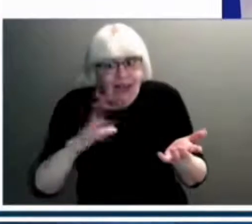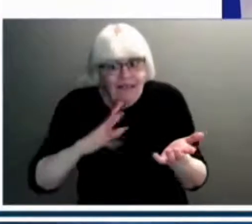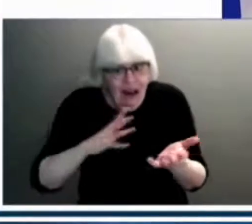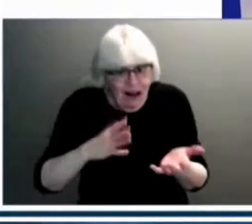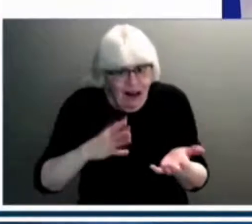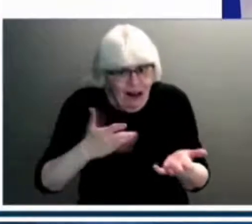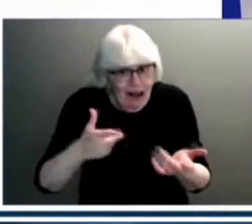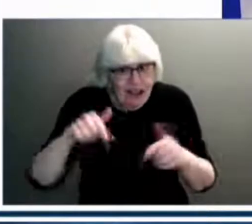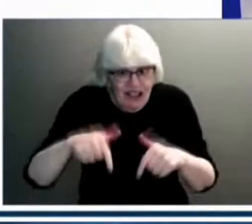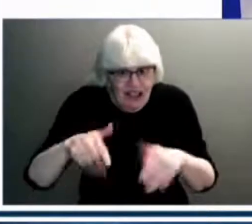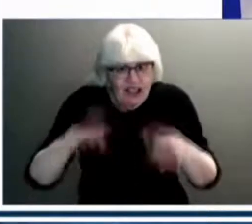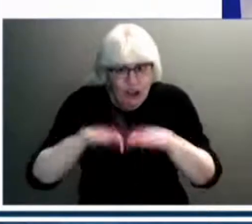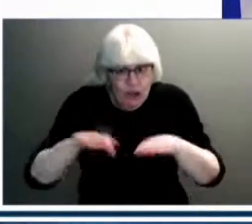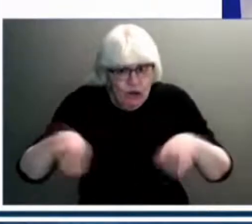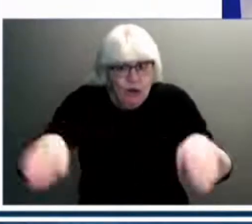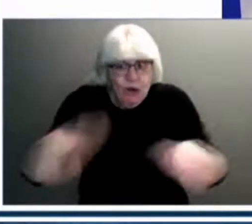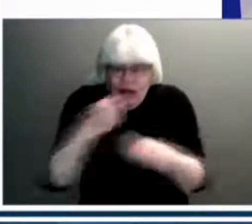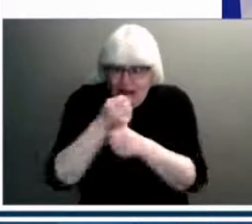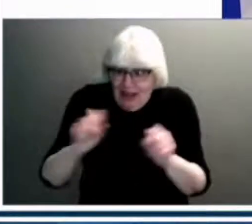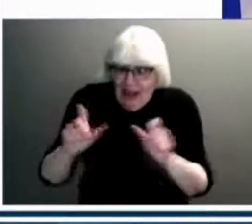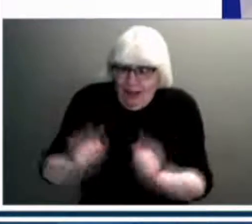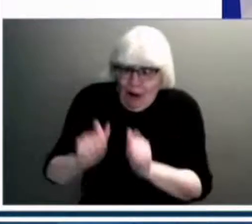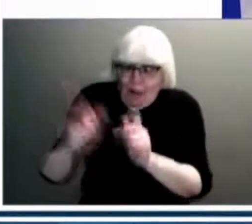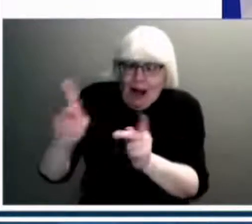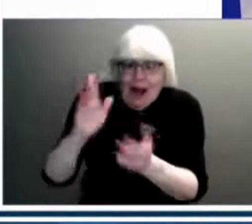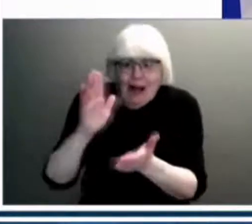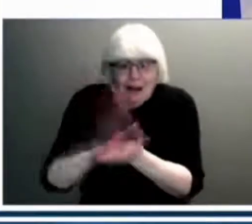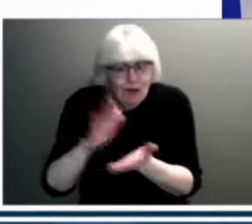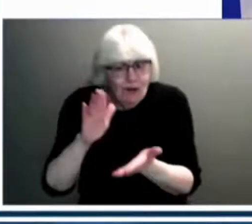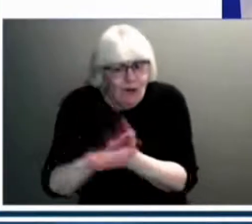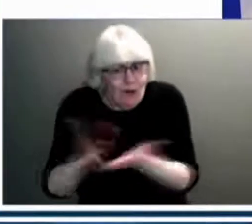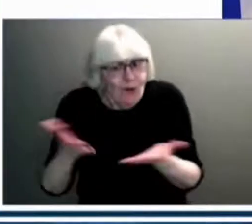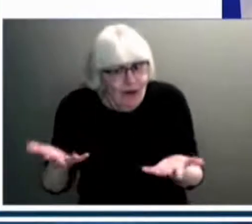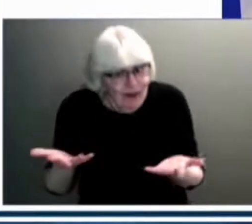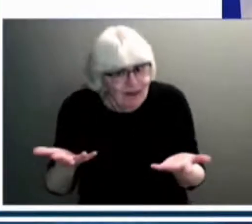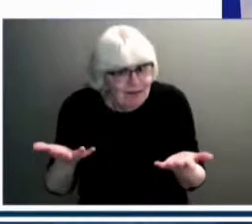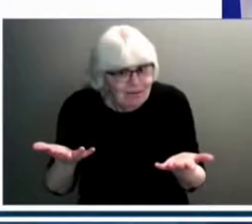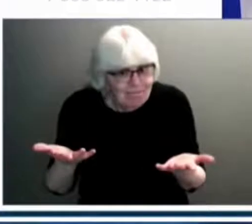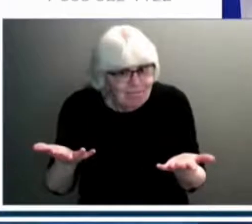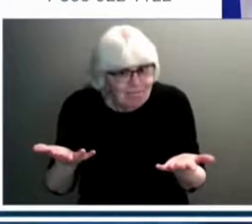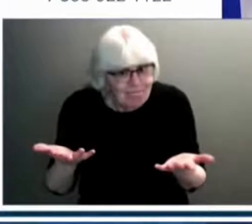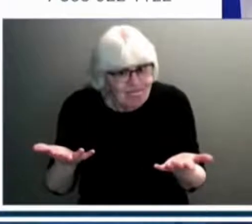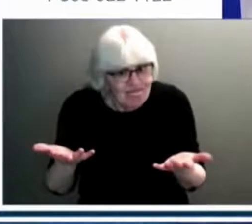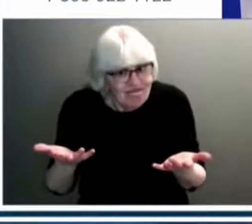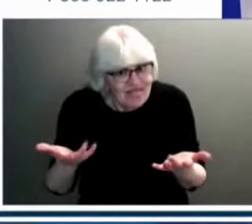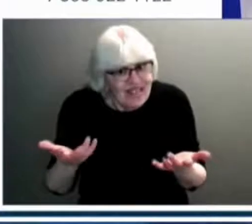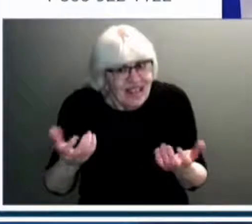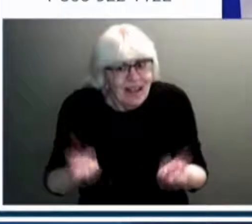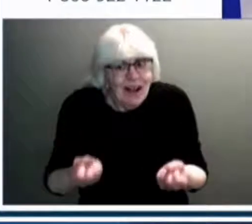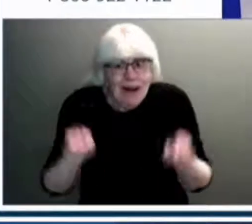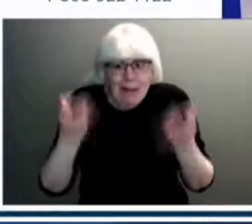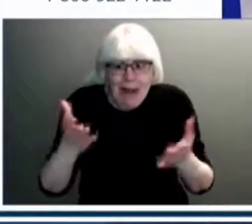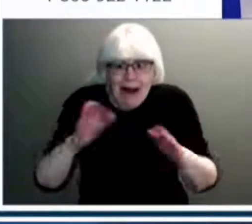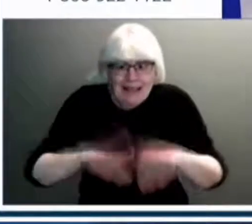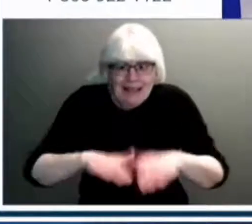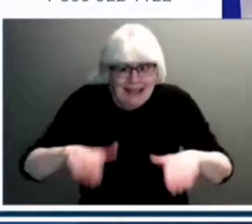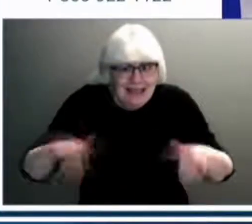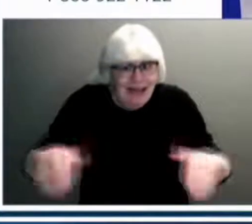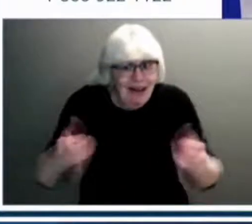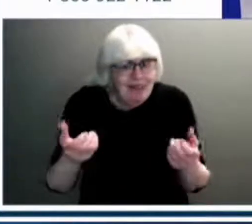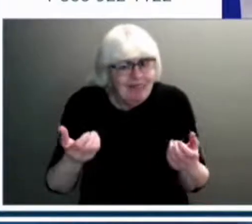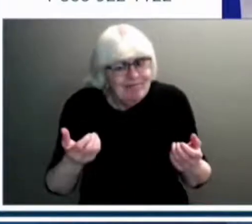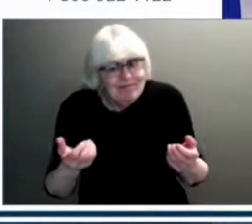It's a sad reflection of our society, but it's an honest one. For many children in this province, as we head into winter with extremely